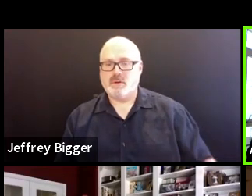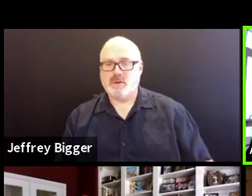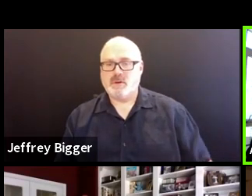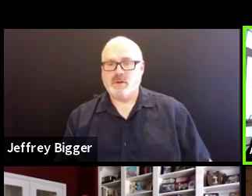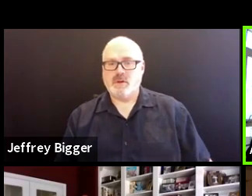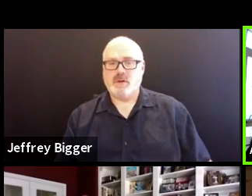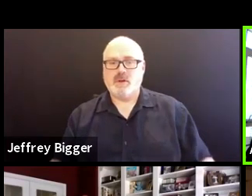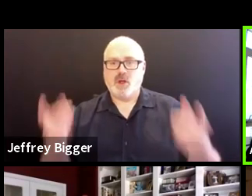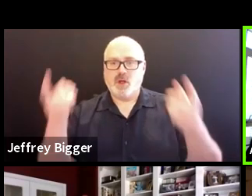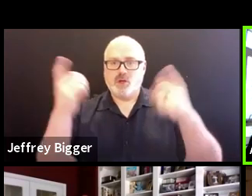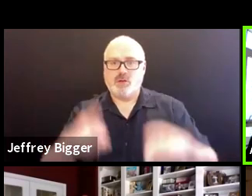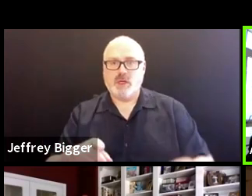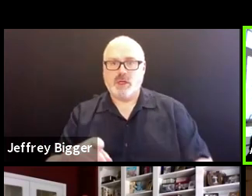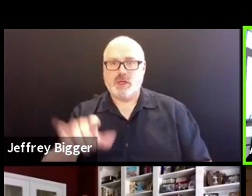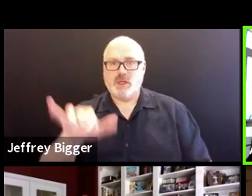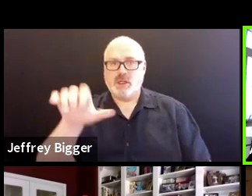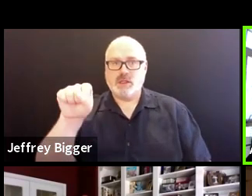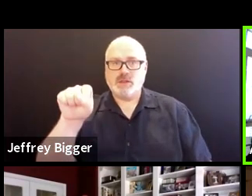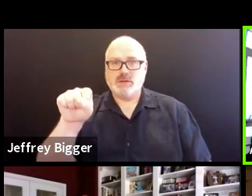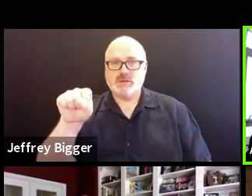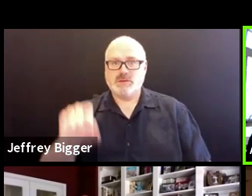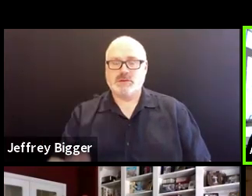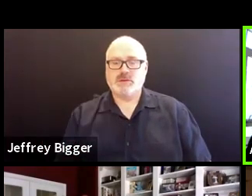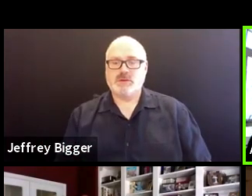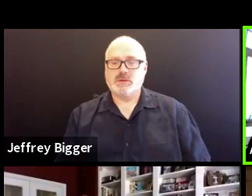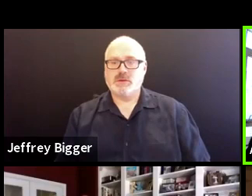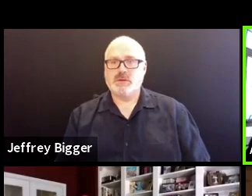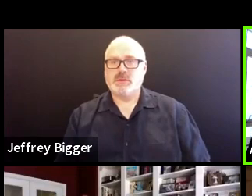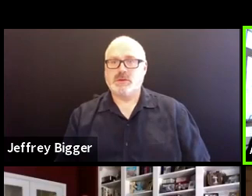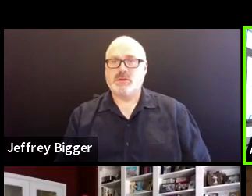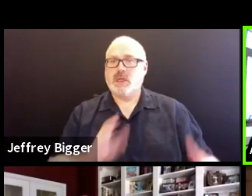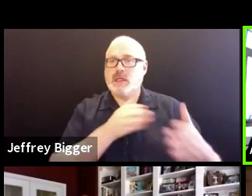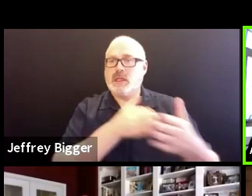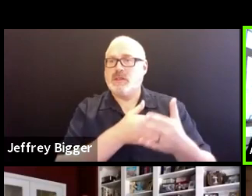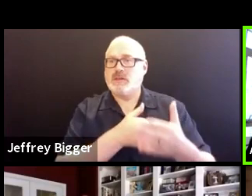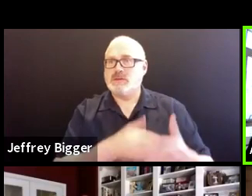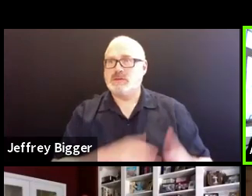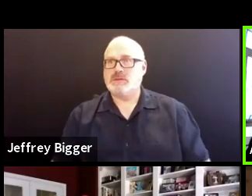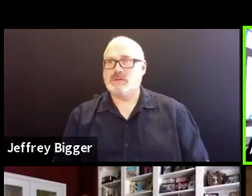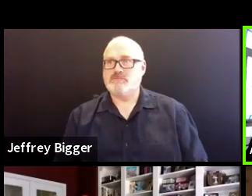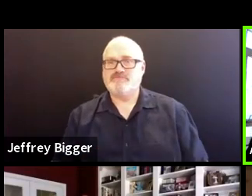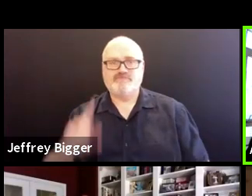All in favor? Aye. Opposed?